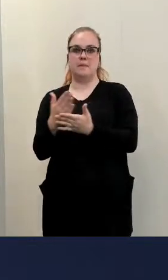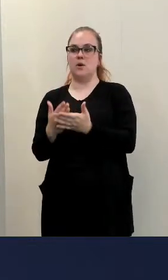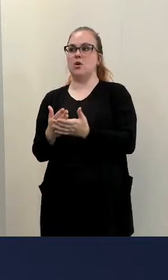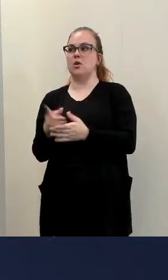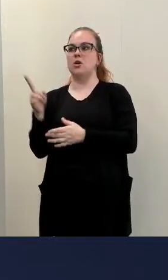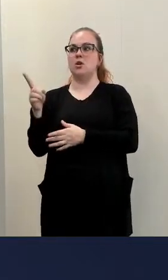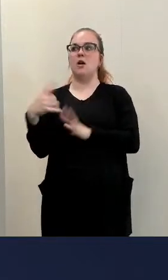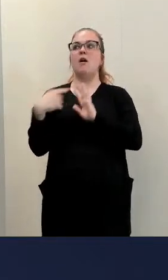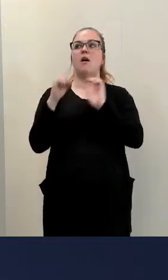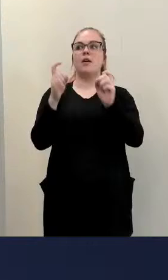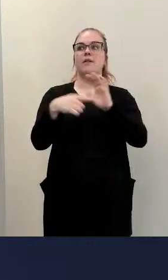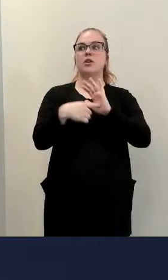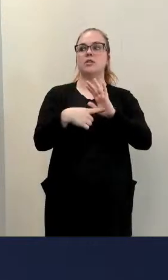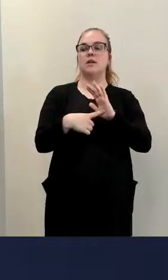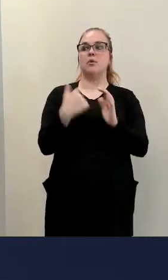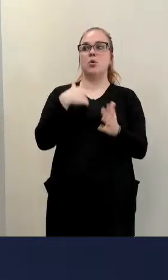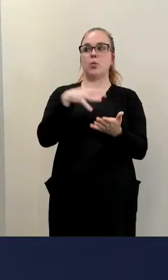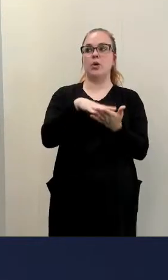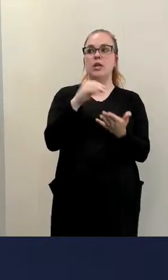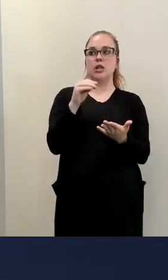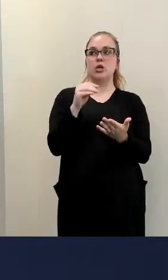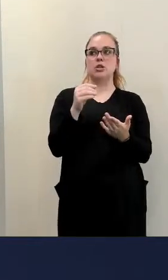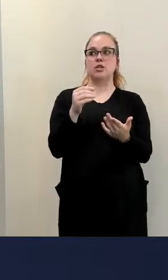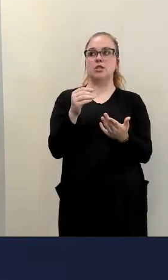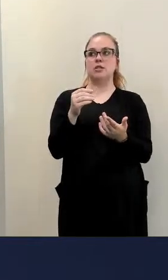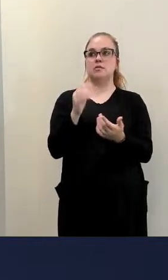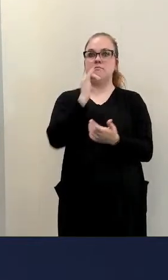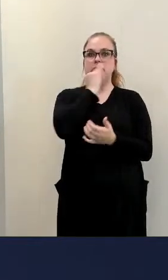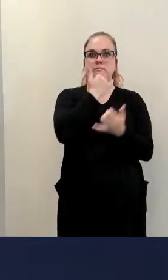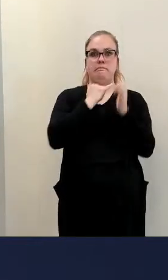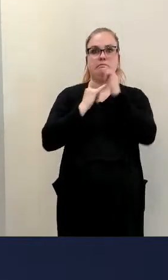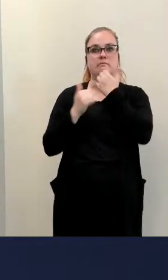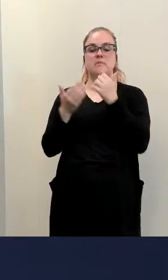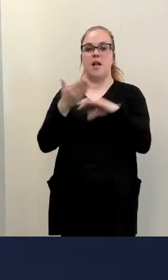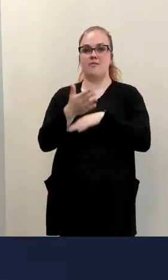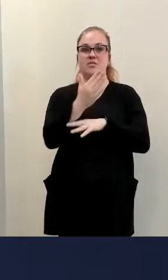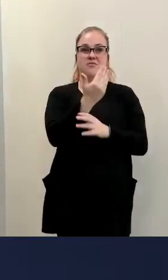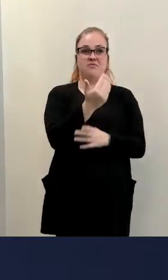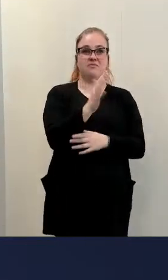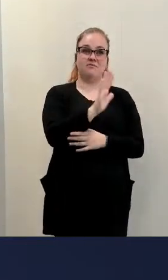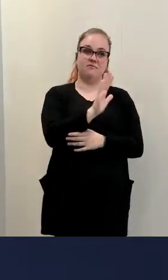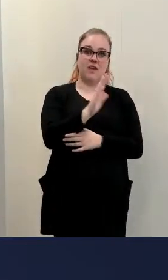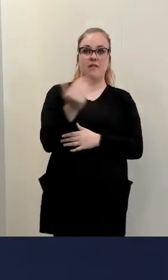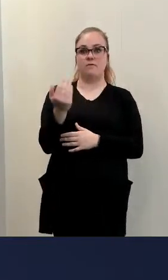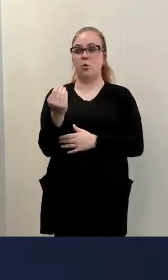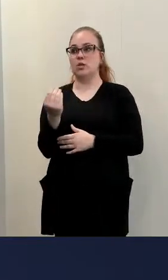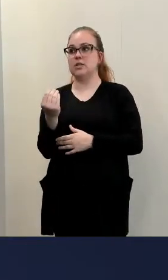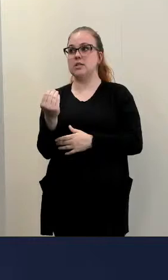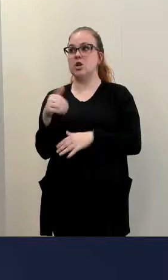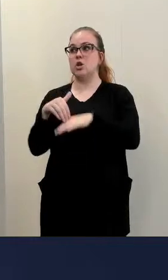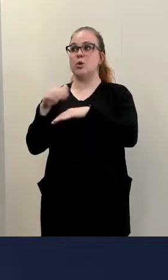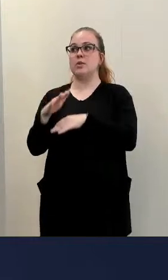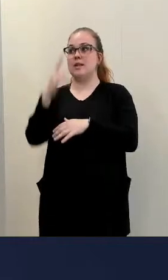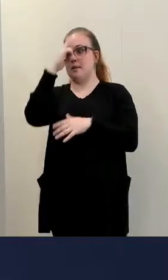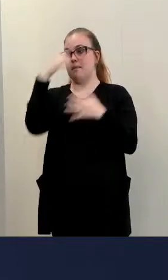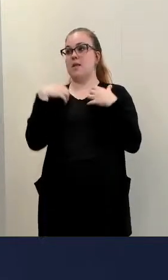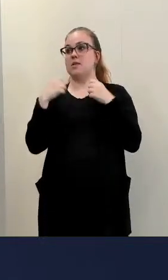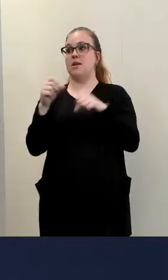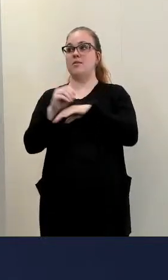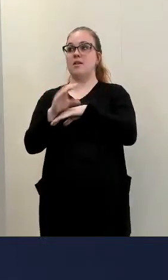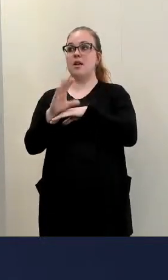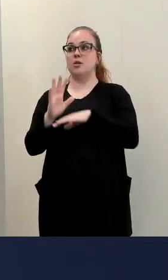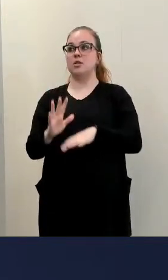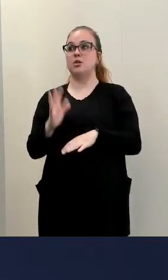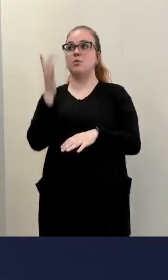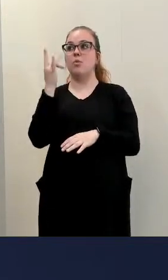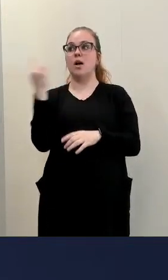Yeah, I'll give you an example of that where we learned on the fly, making our mistakes after 514 was send mental health counselors in the neighborhood because